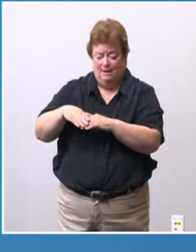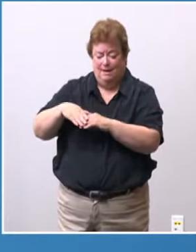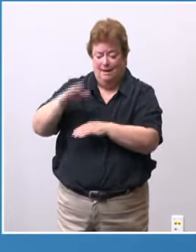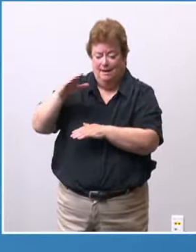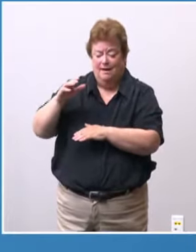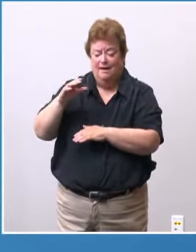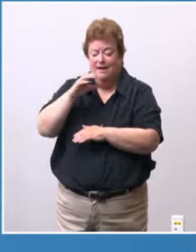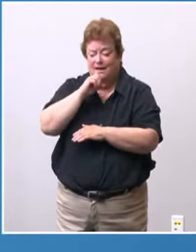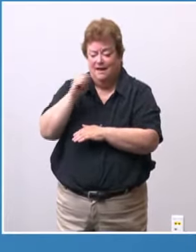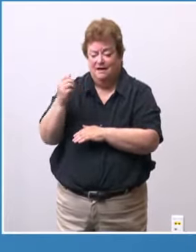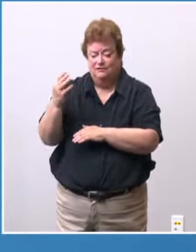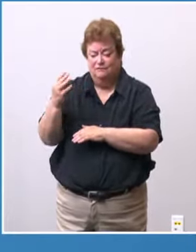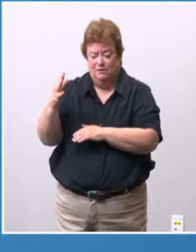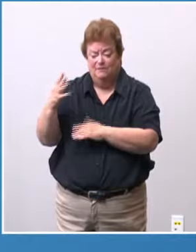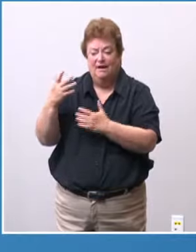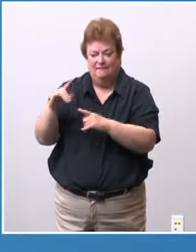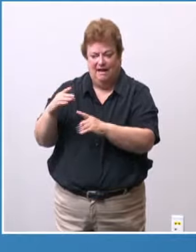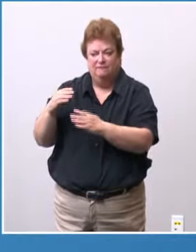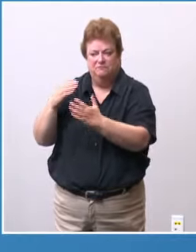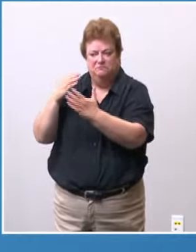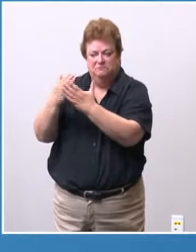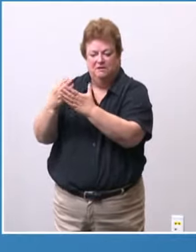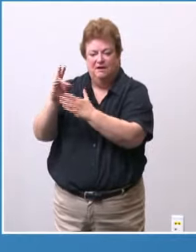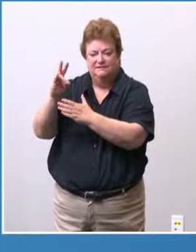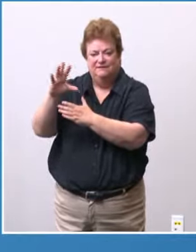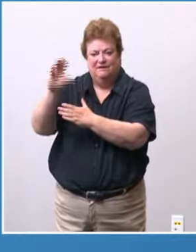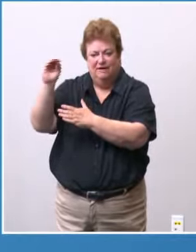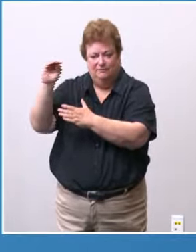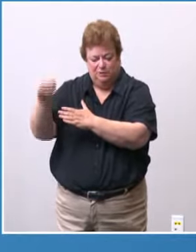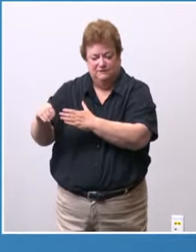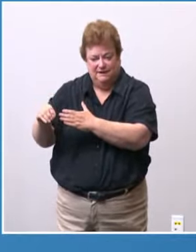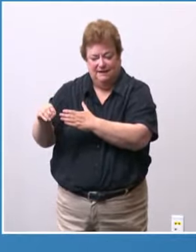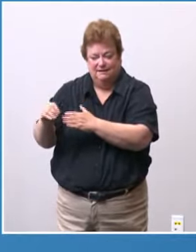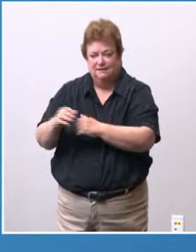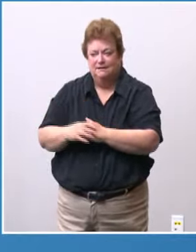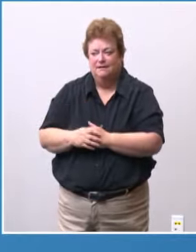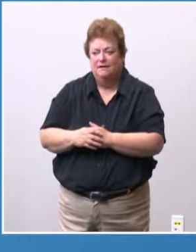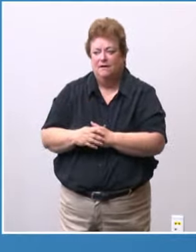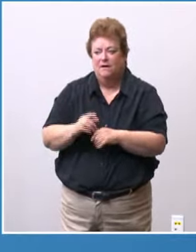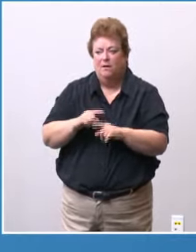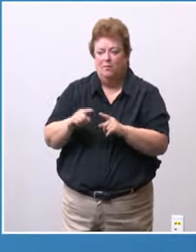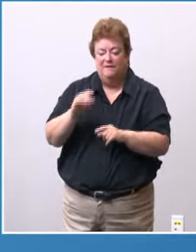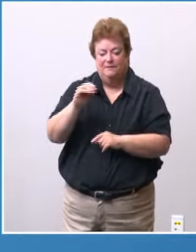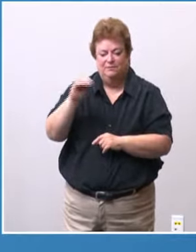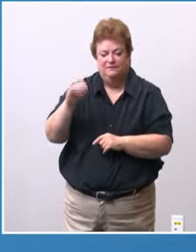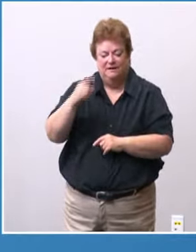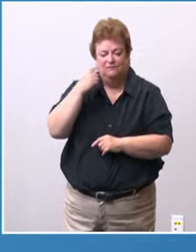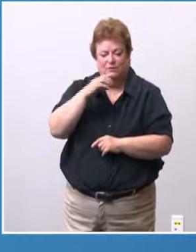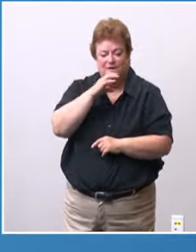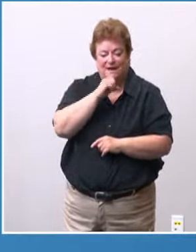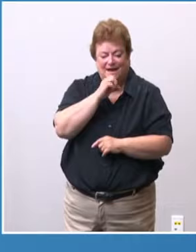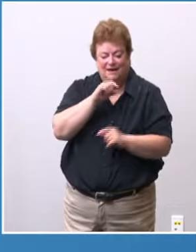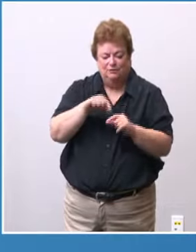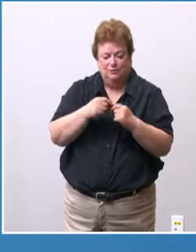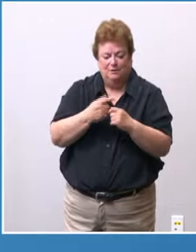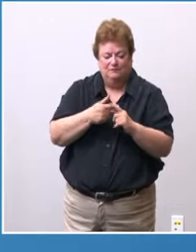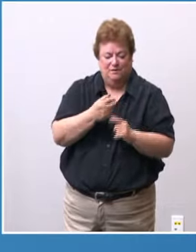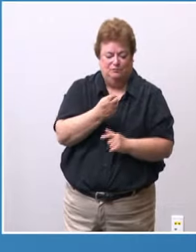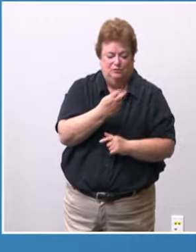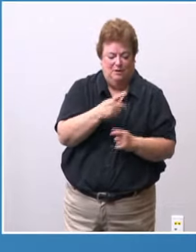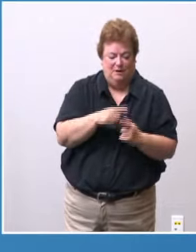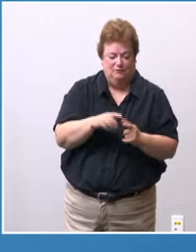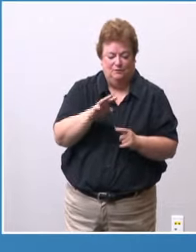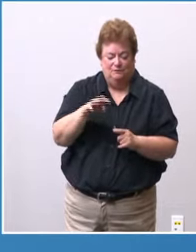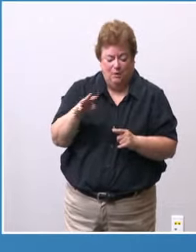have reached and exceeded the 75% fully vaccinated mark. The percentages for the age groups 12 to 44